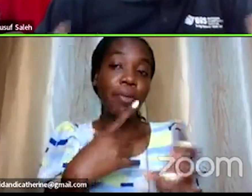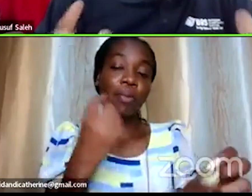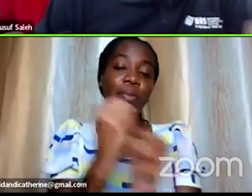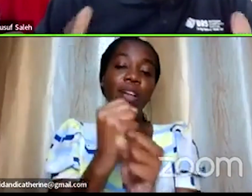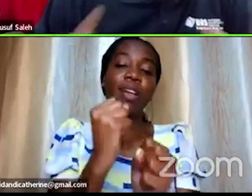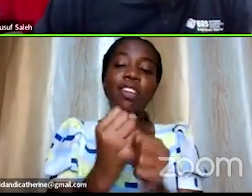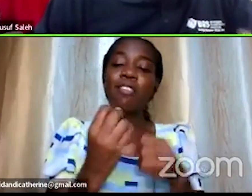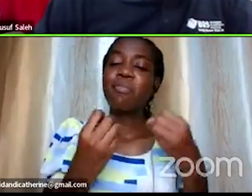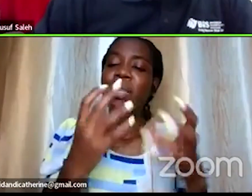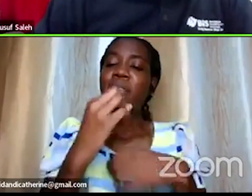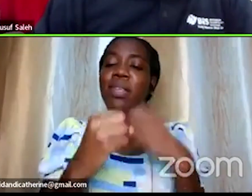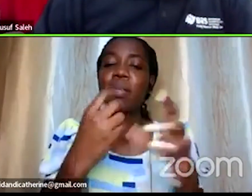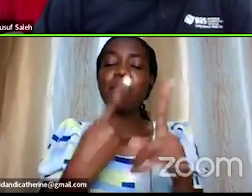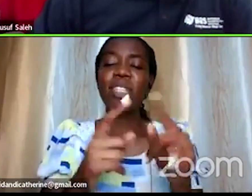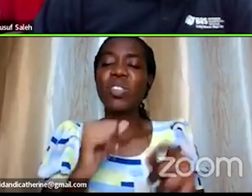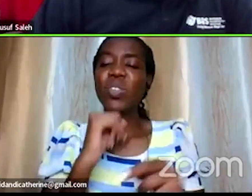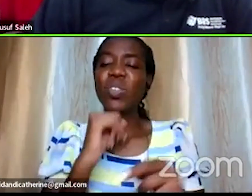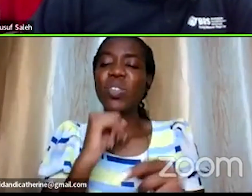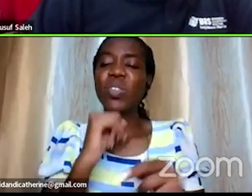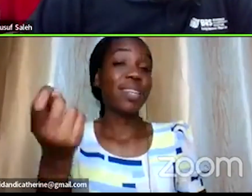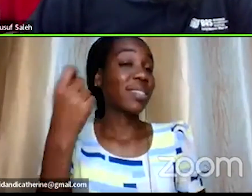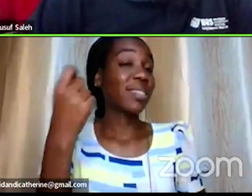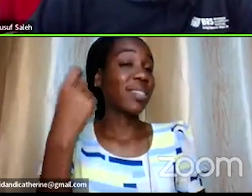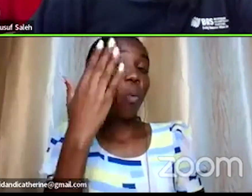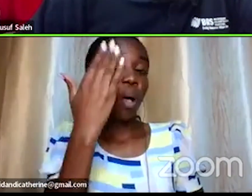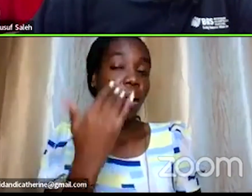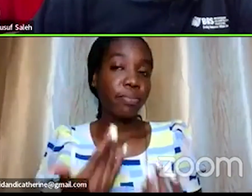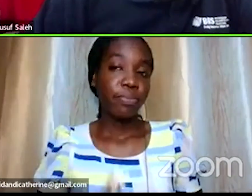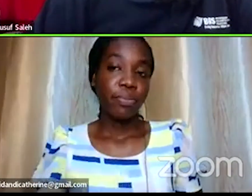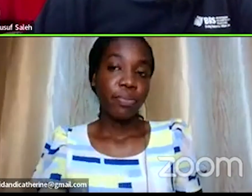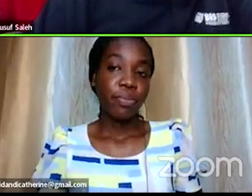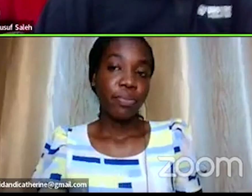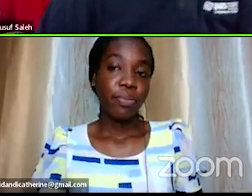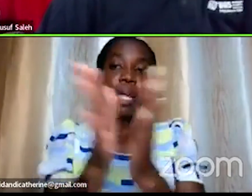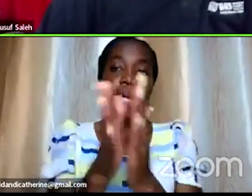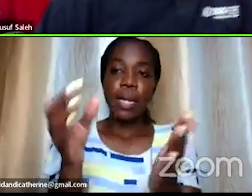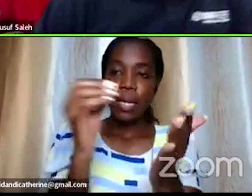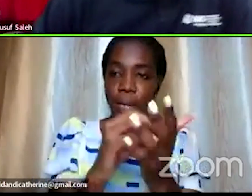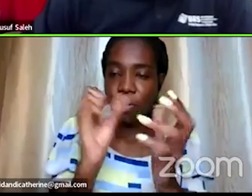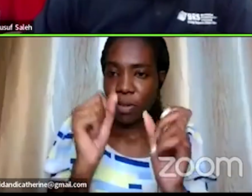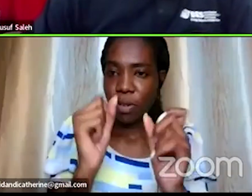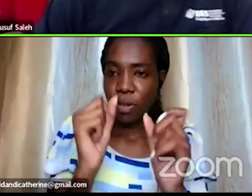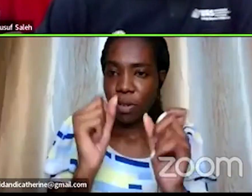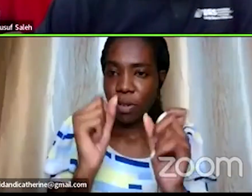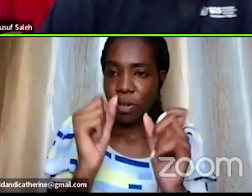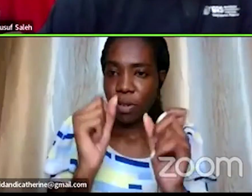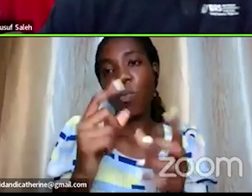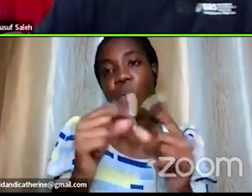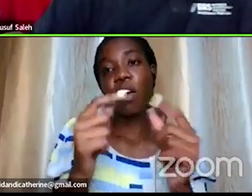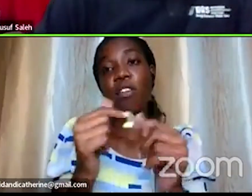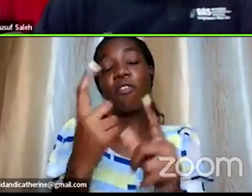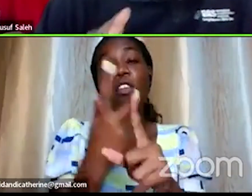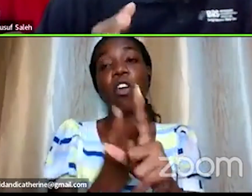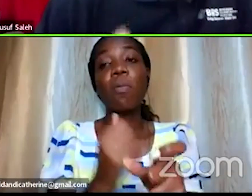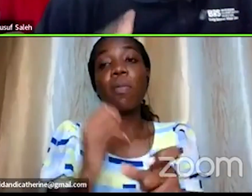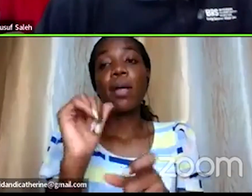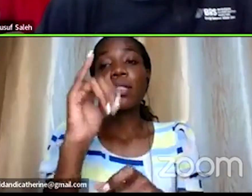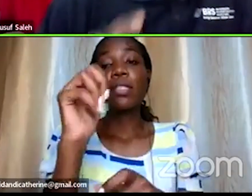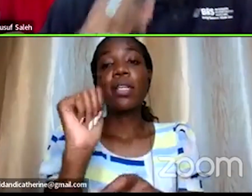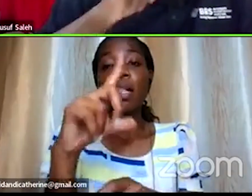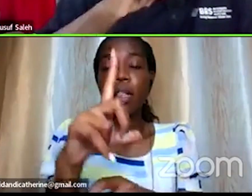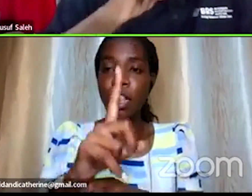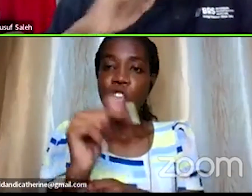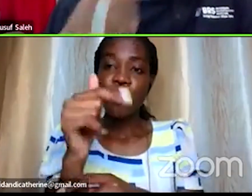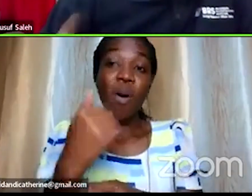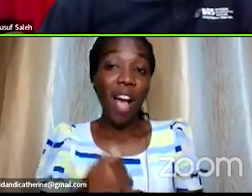still don't understand why. And if I can pick a word from Ajal, what Ajal said, you see, you have an